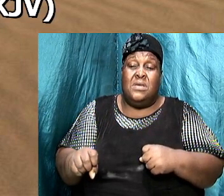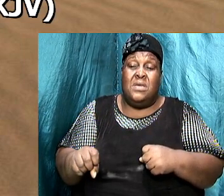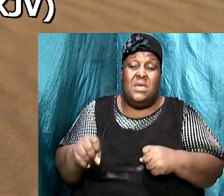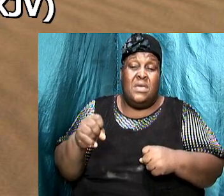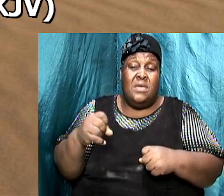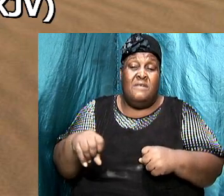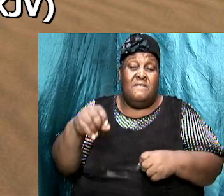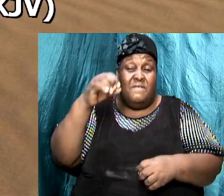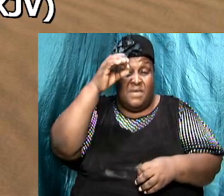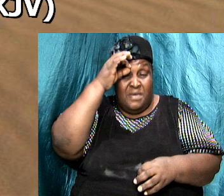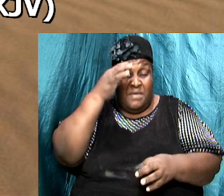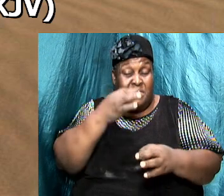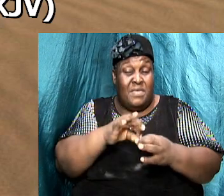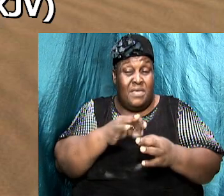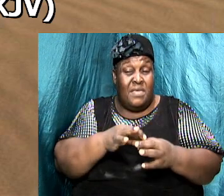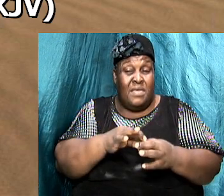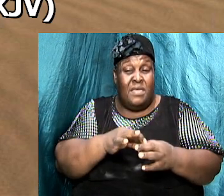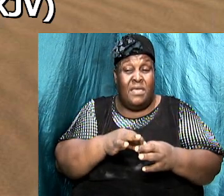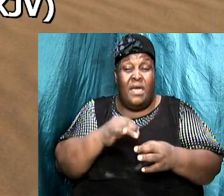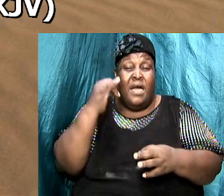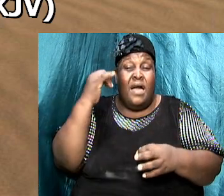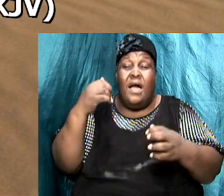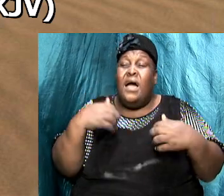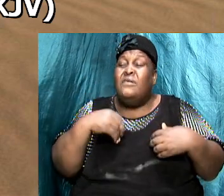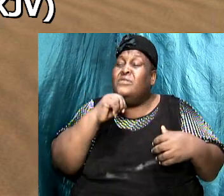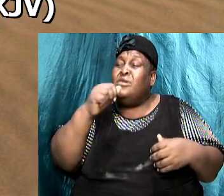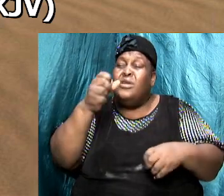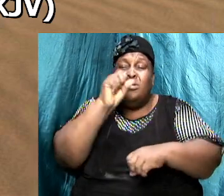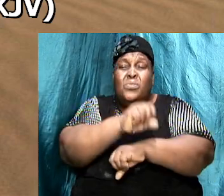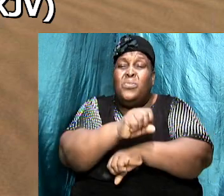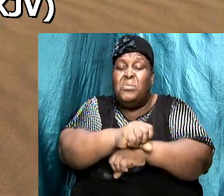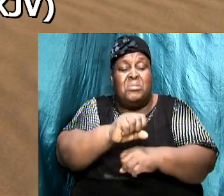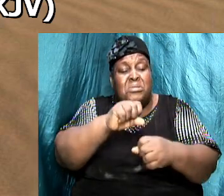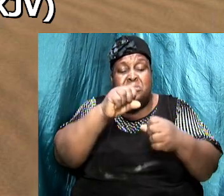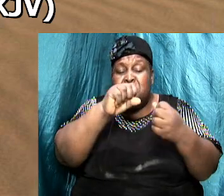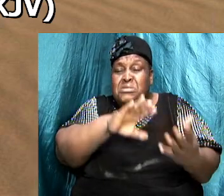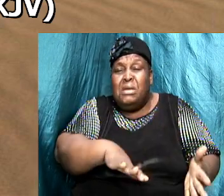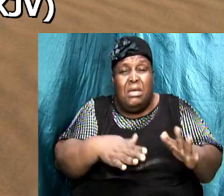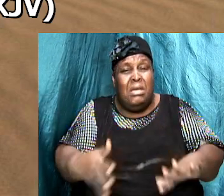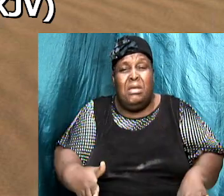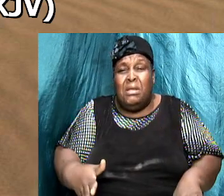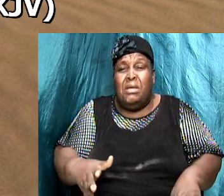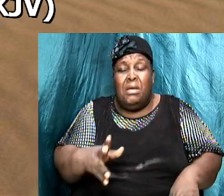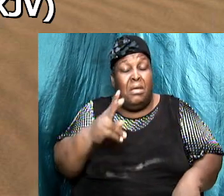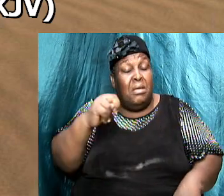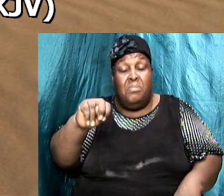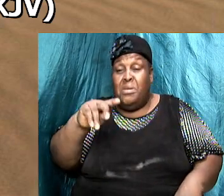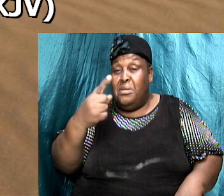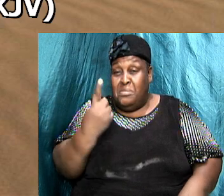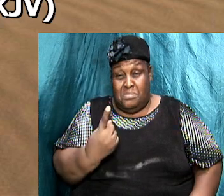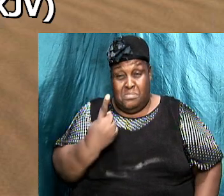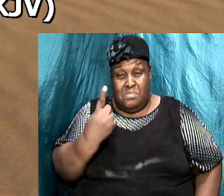Even so, faith, if it hath not works, is dead, being alone.